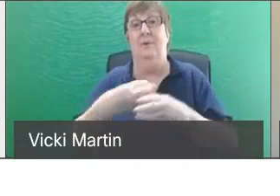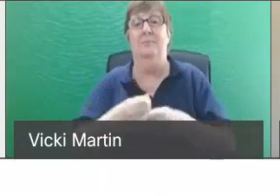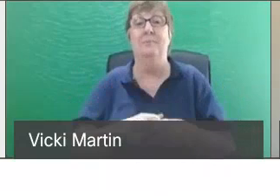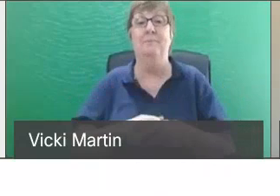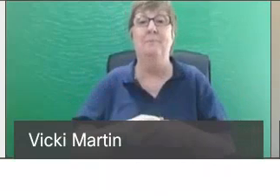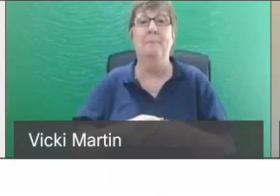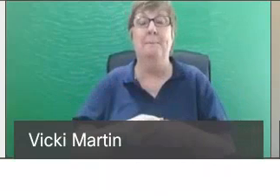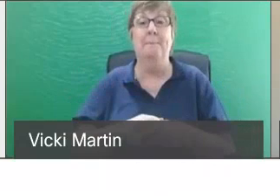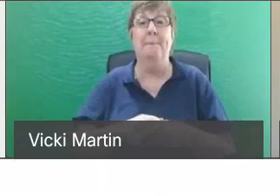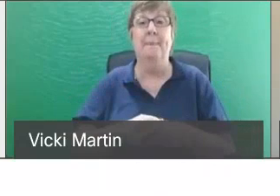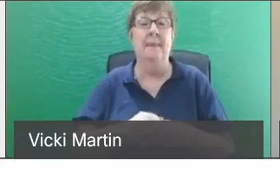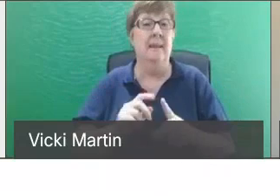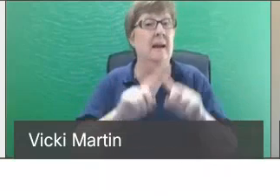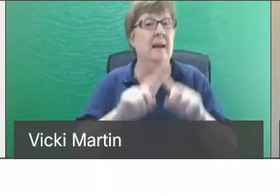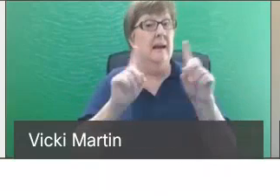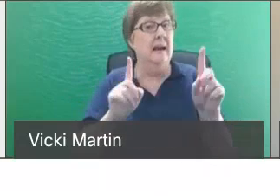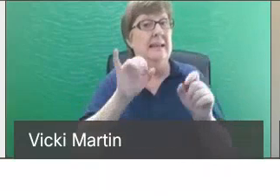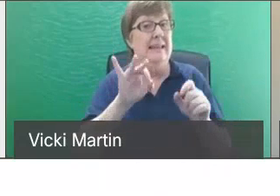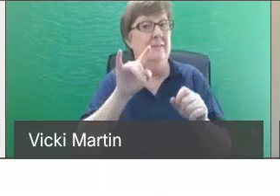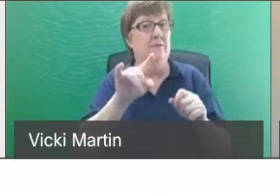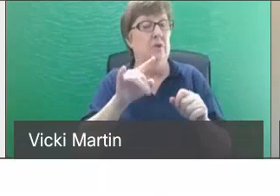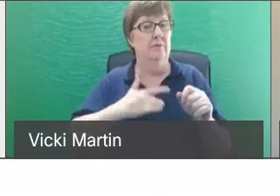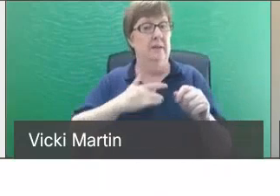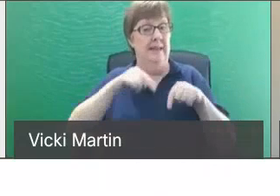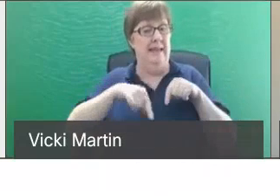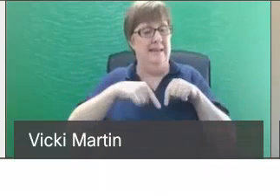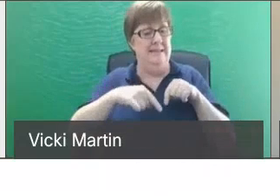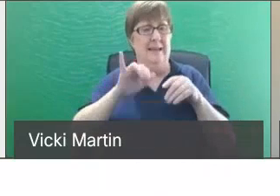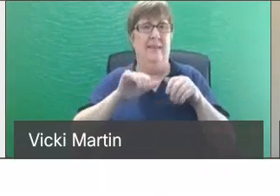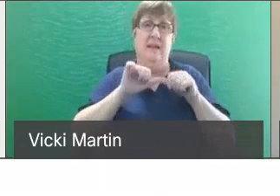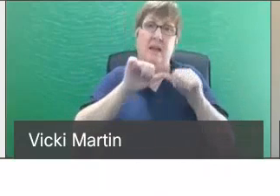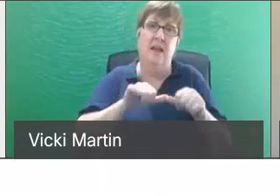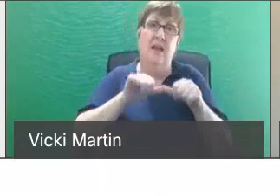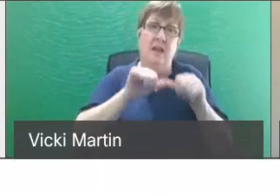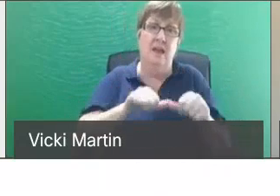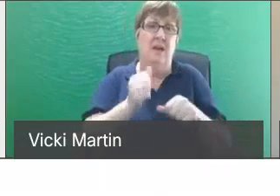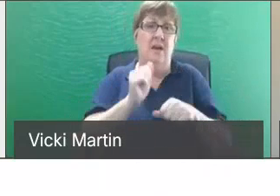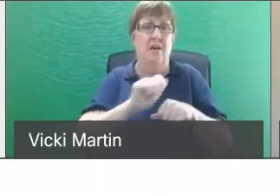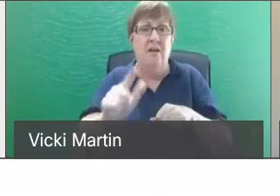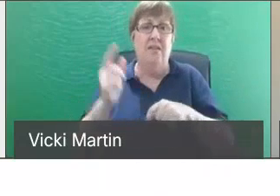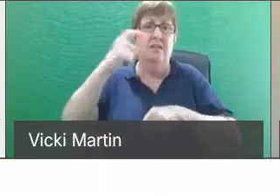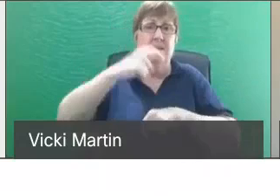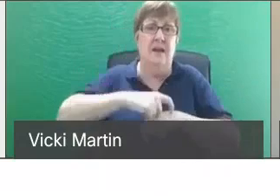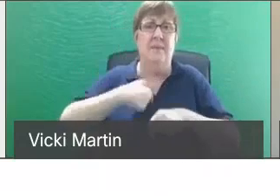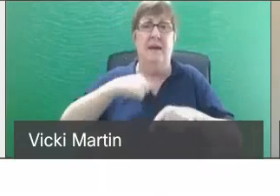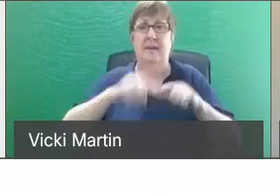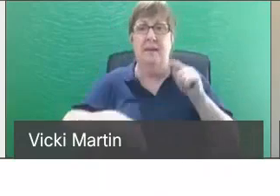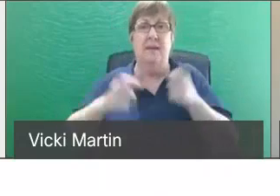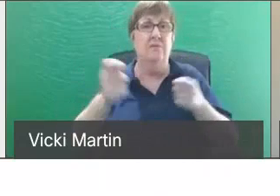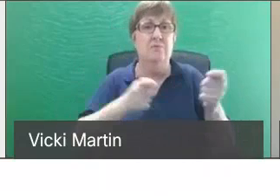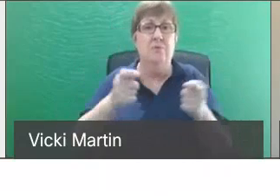However, if you do experience anxiety that's persistent, it's all the time, it's uncontrollable to where you start